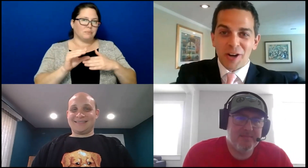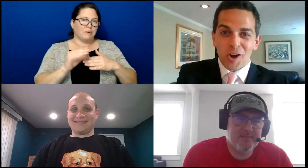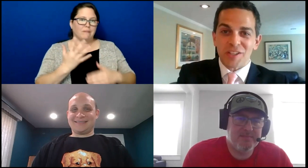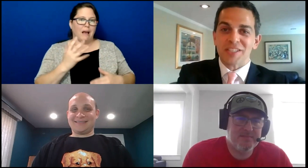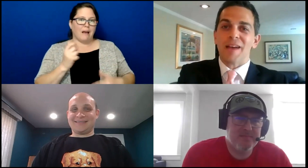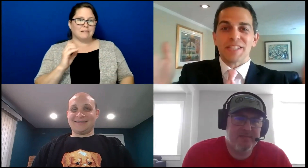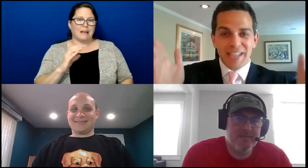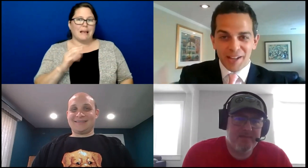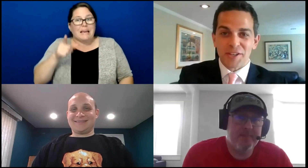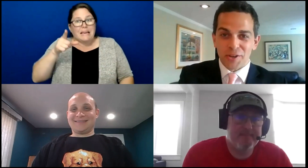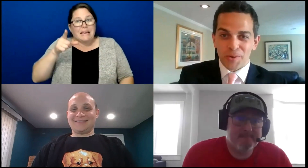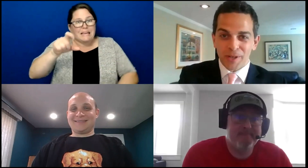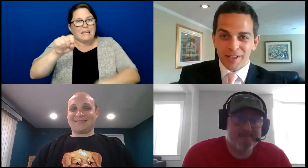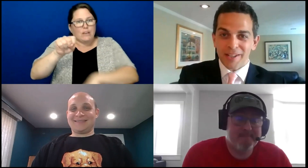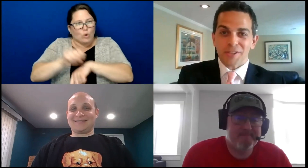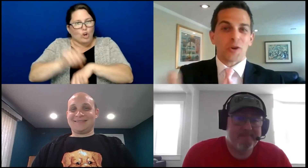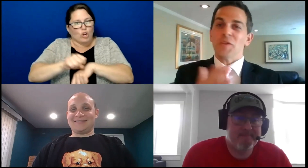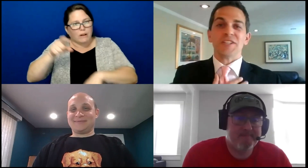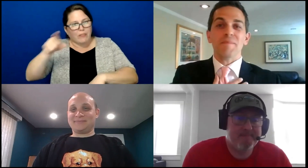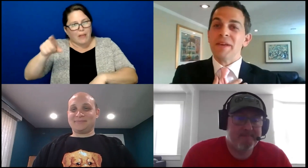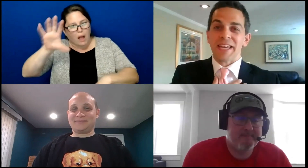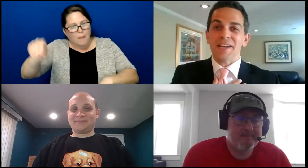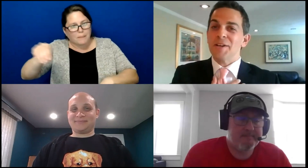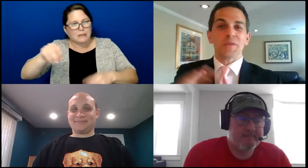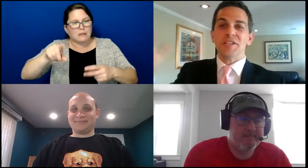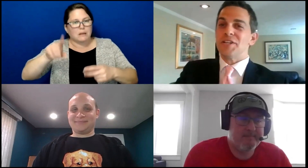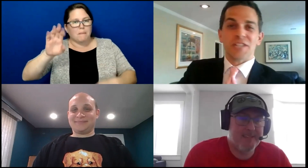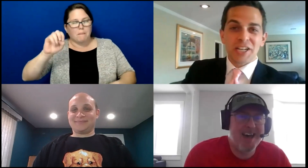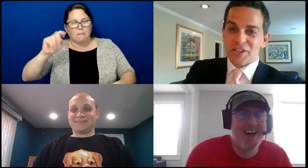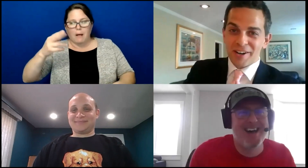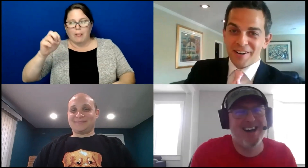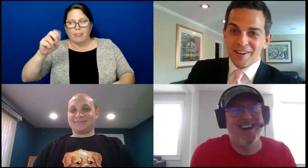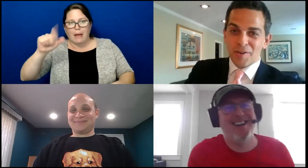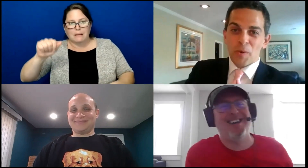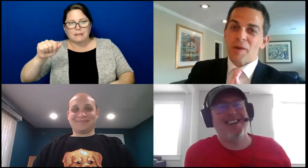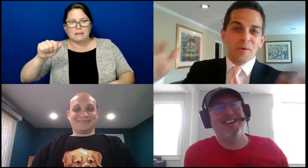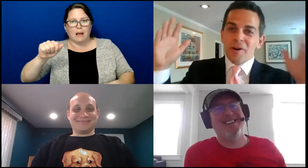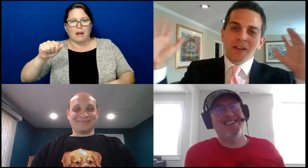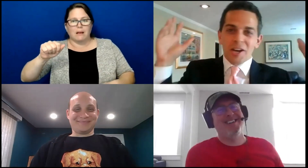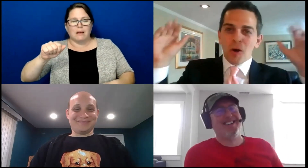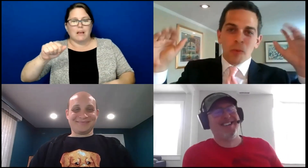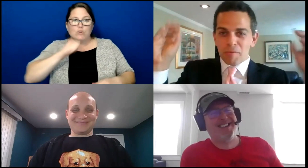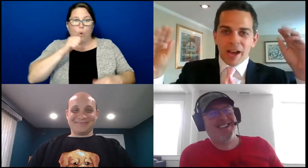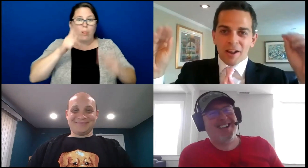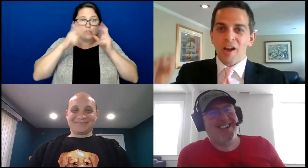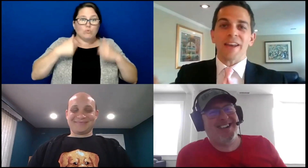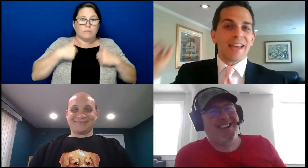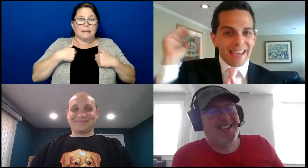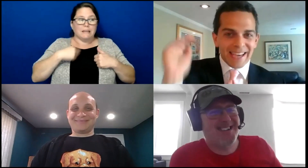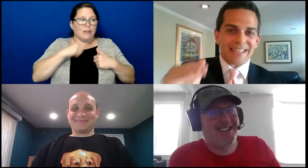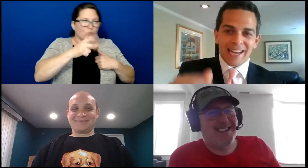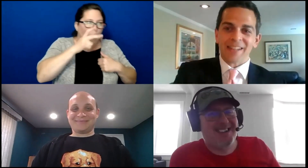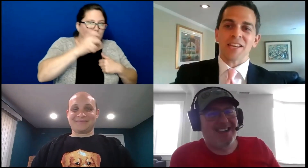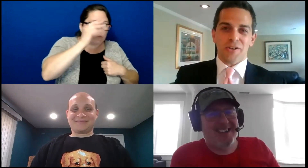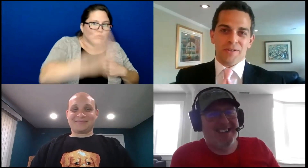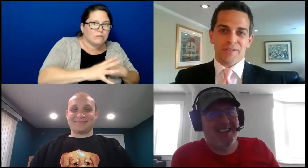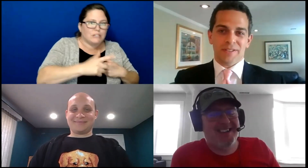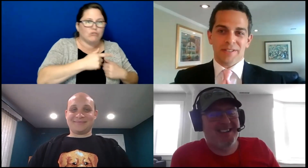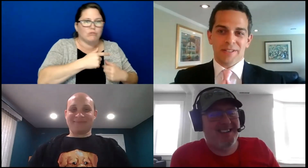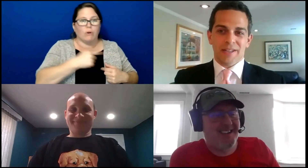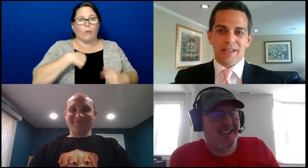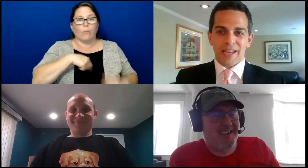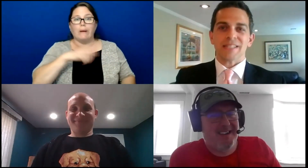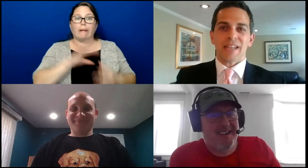He's hiring all the time. He's telling you. So don't listen to me. Don't listen to your teacher. we rattle on. He is telling